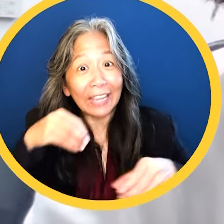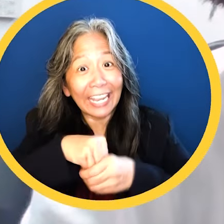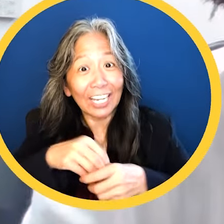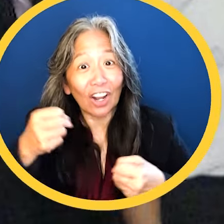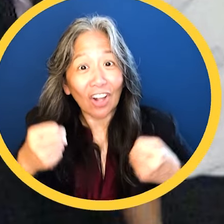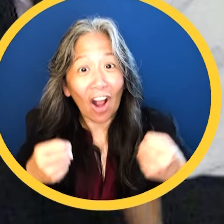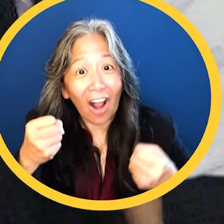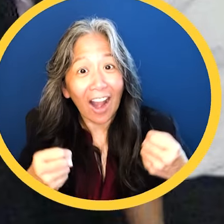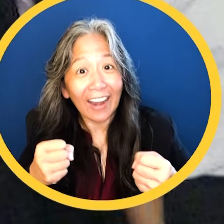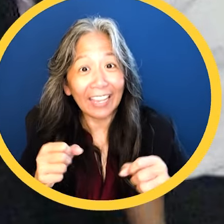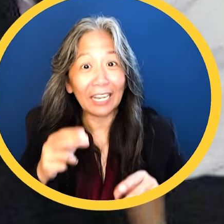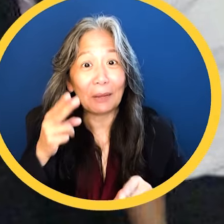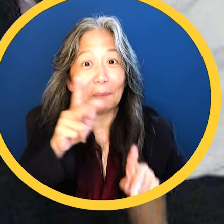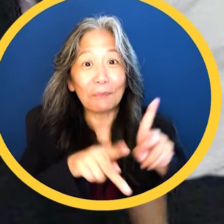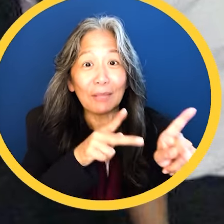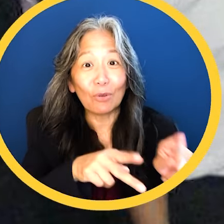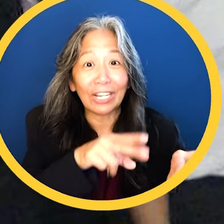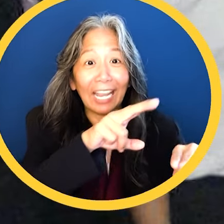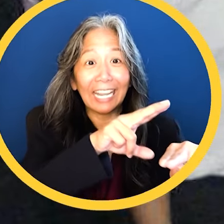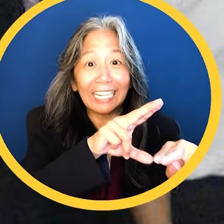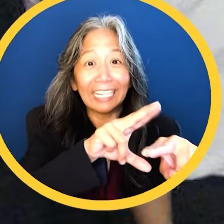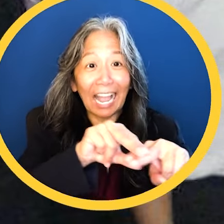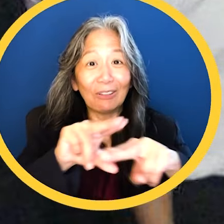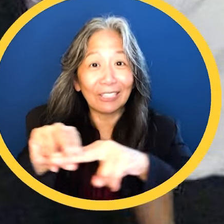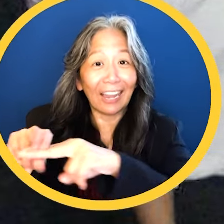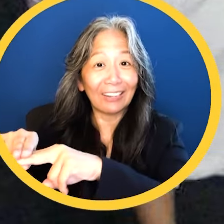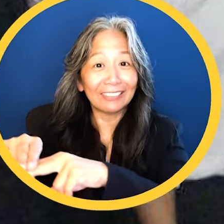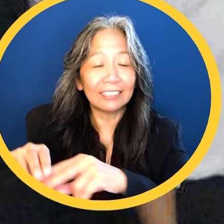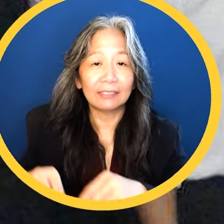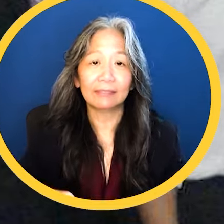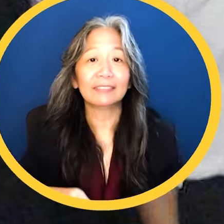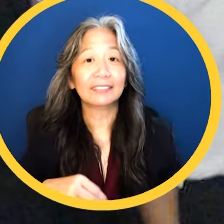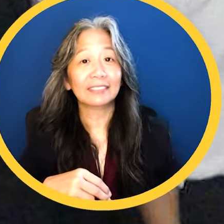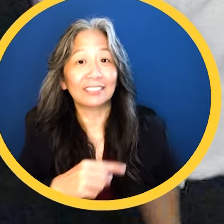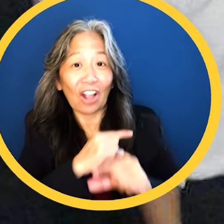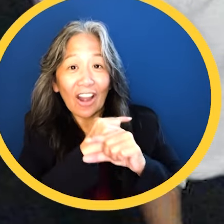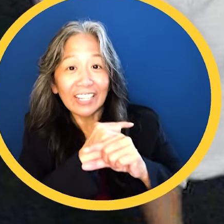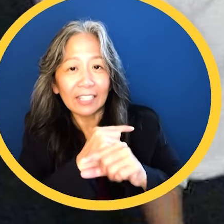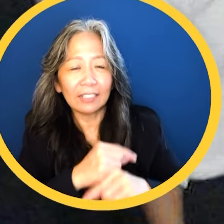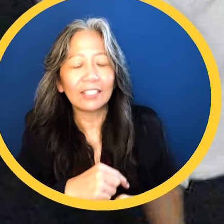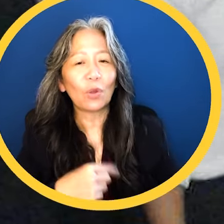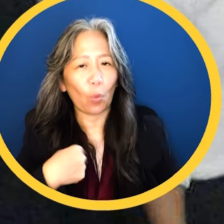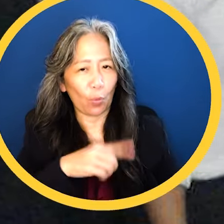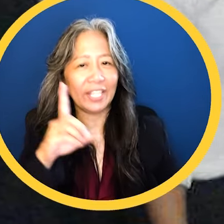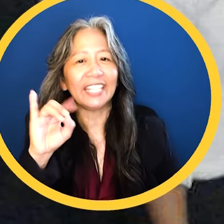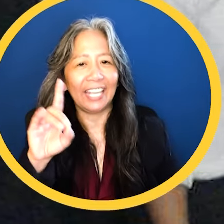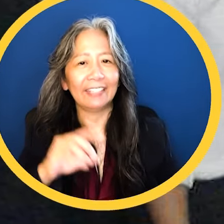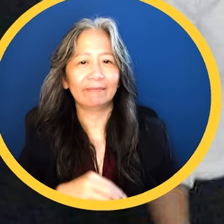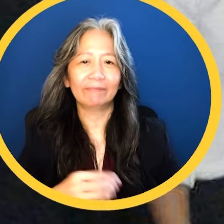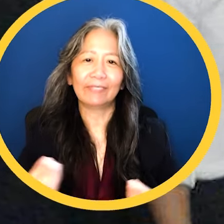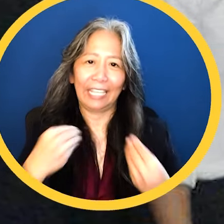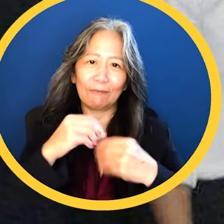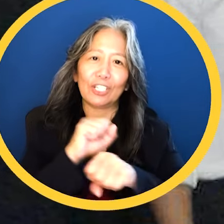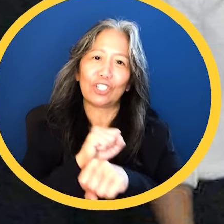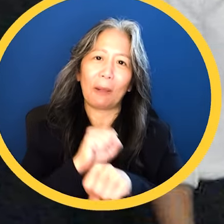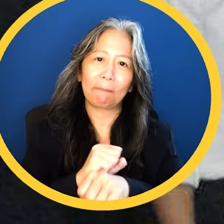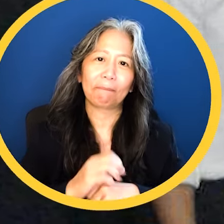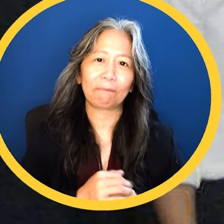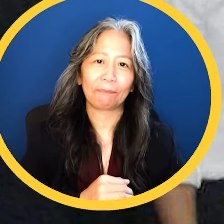your cars and just on people's couches and guarding? We did. And then we were given a job.